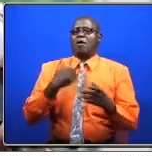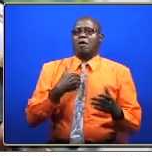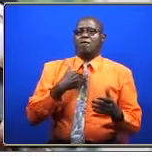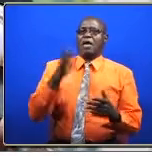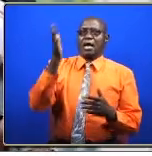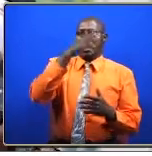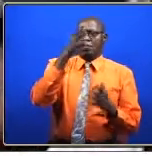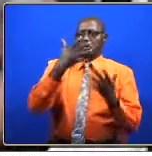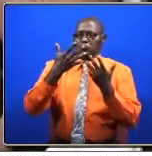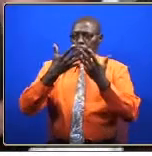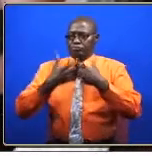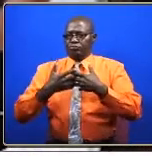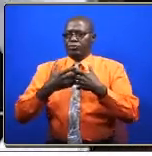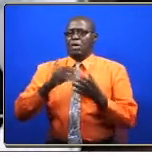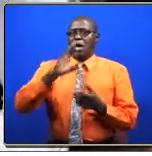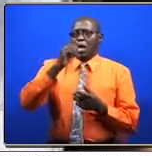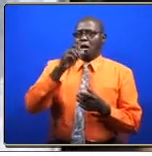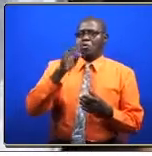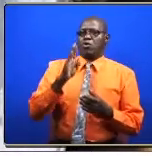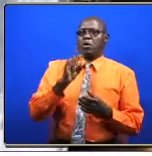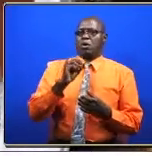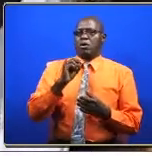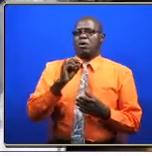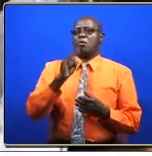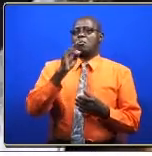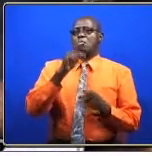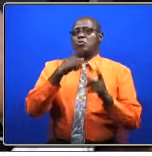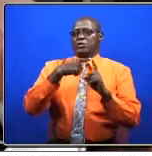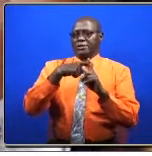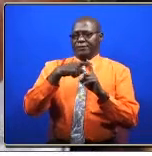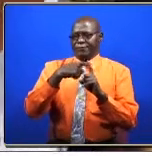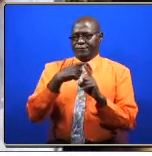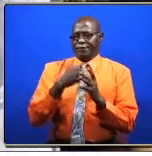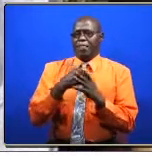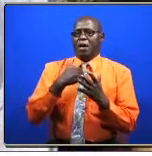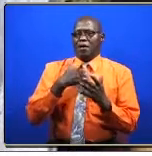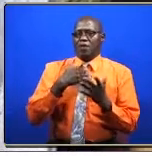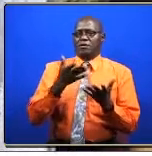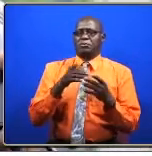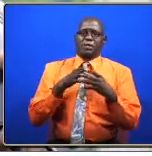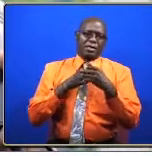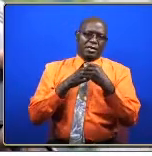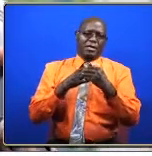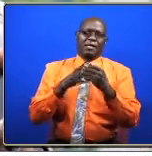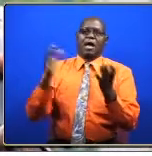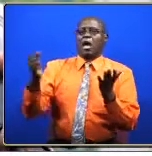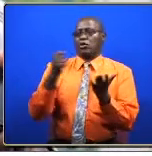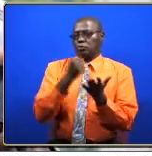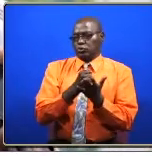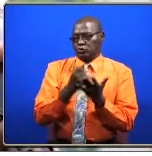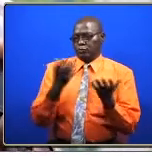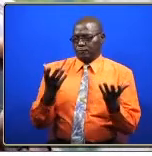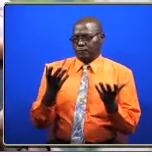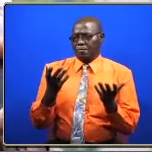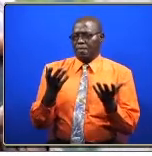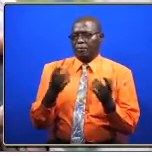fact they're climate carbon positive. And we have led also in the adoption and